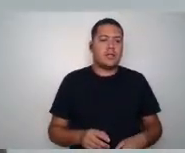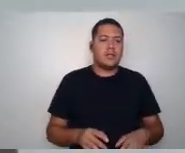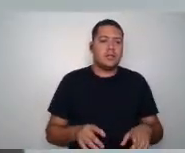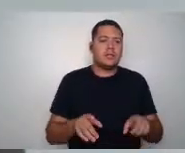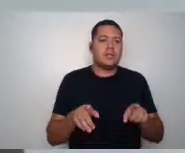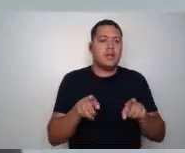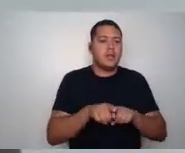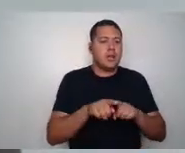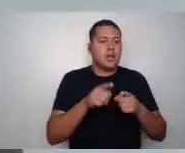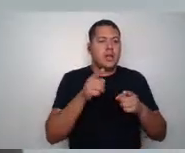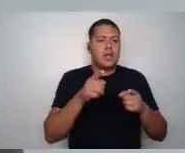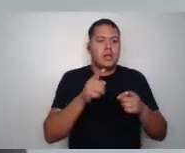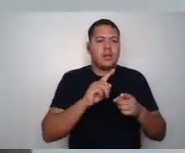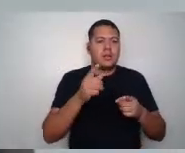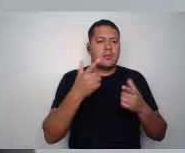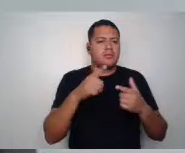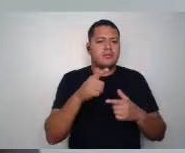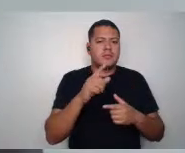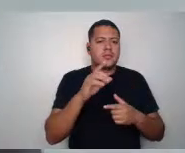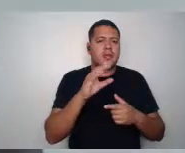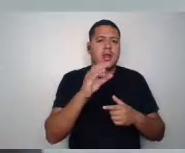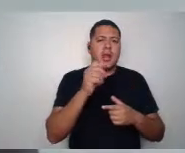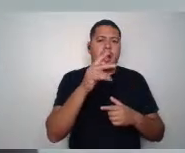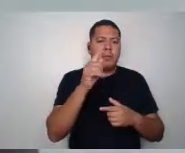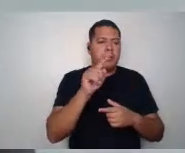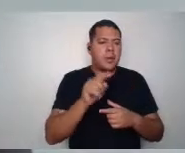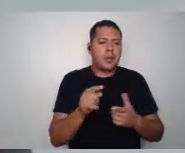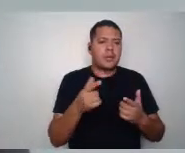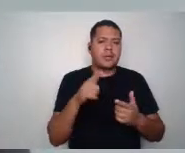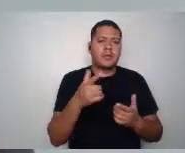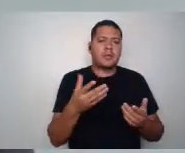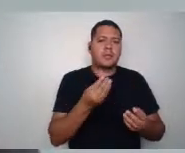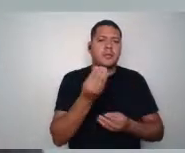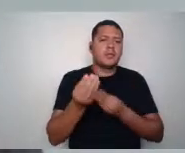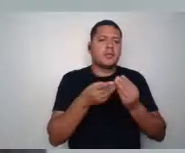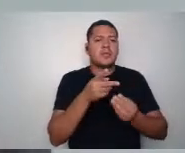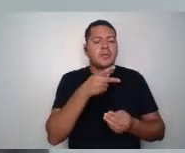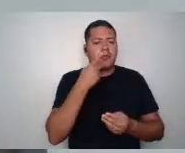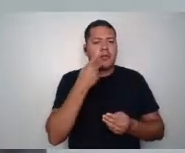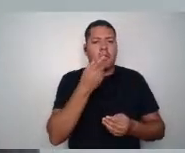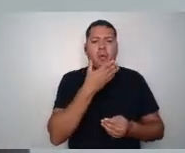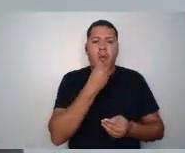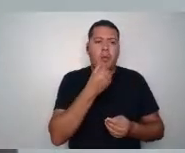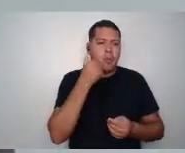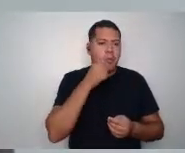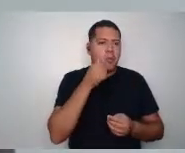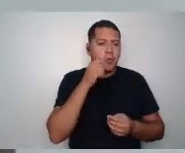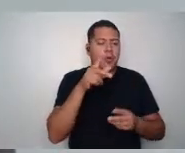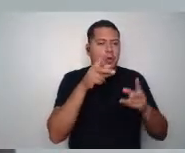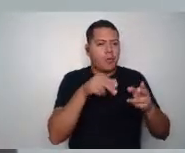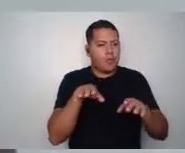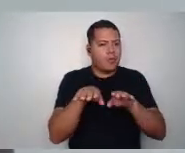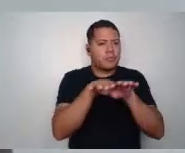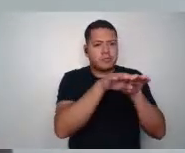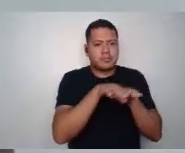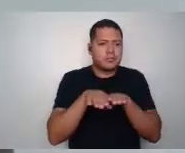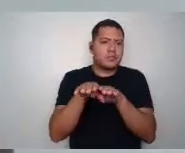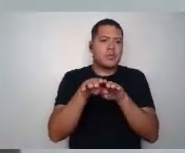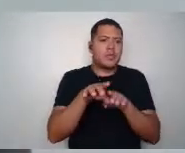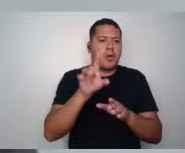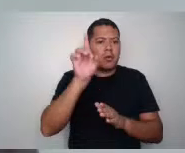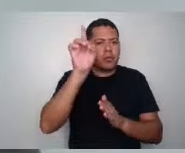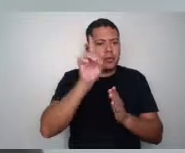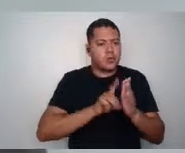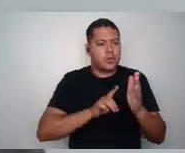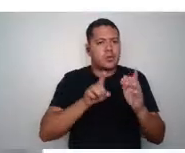considered not completely civil capable. So how can you say this? How can you say that women and rights